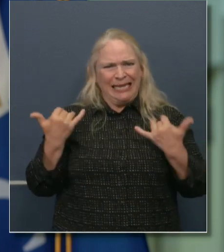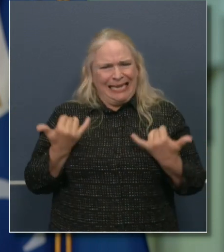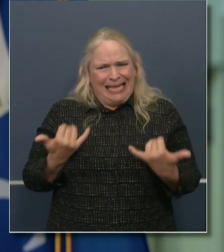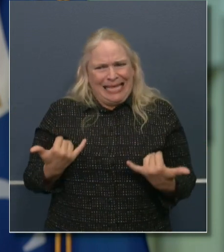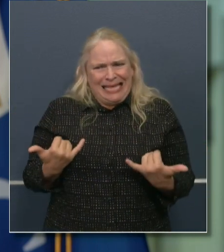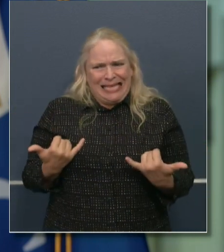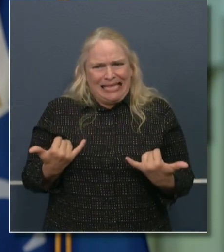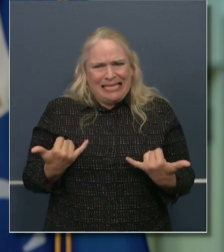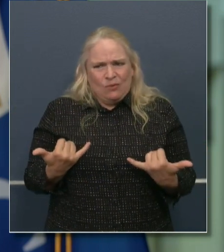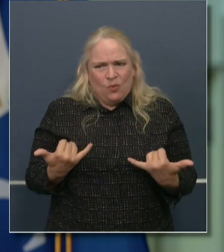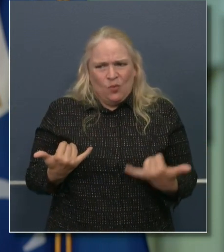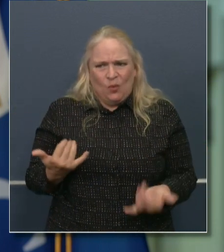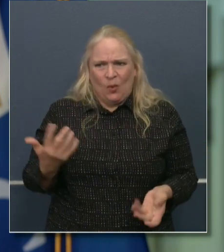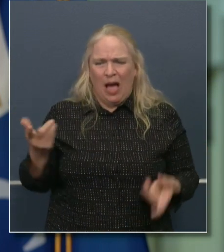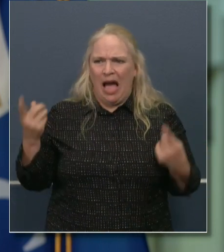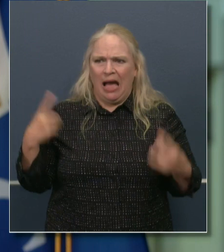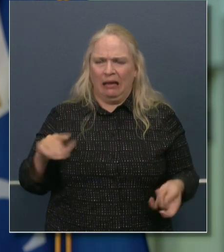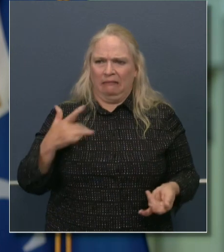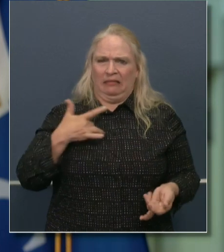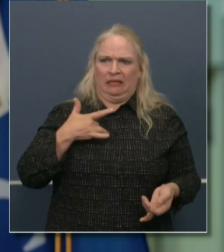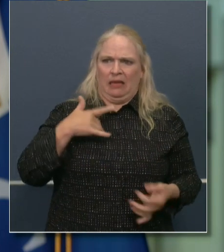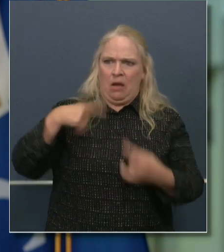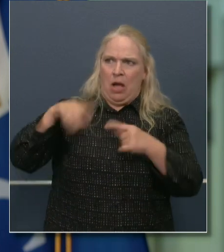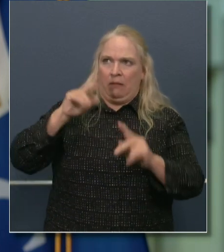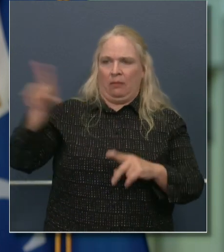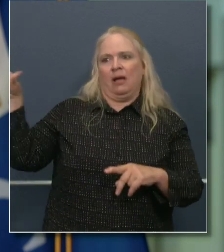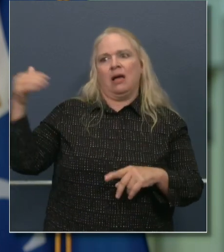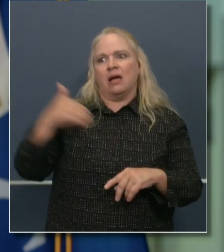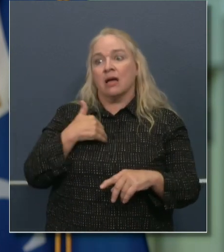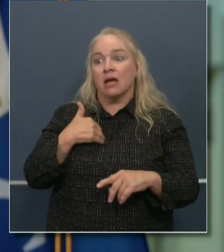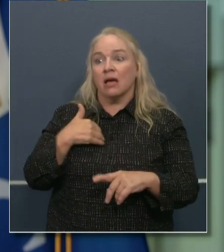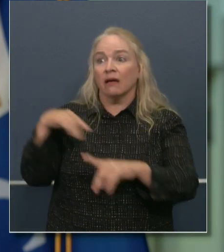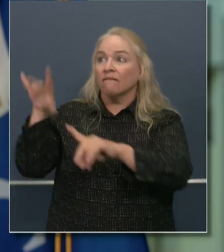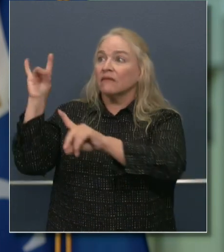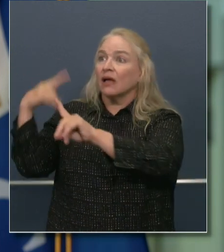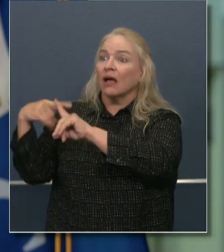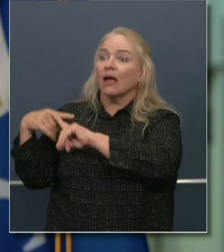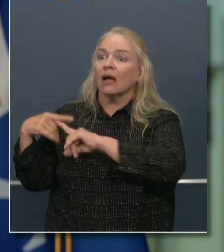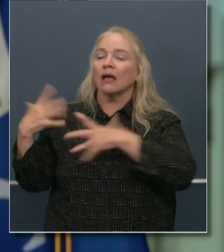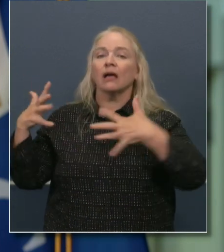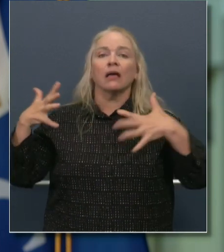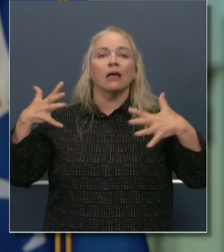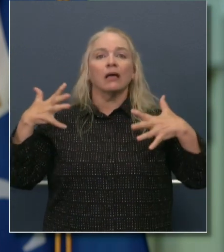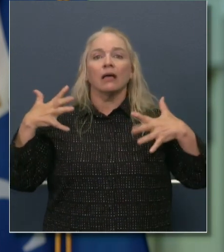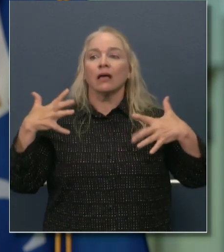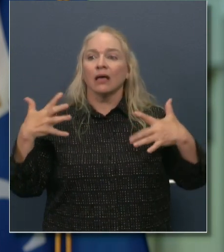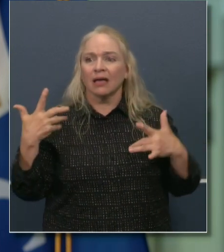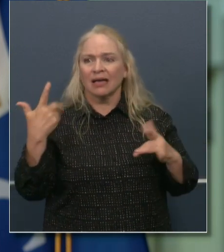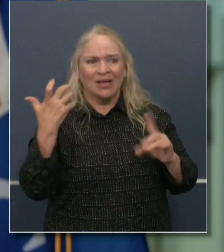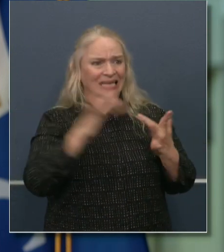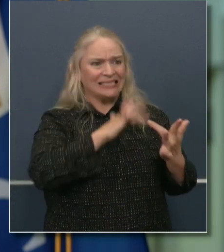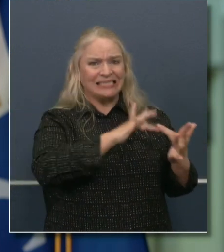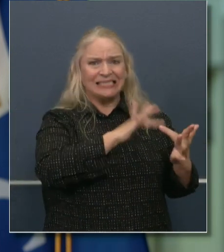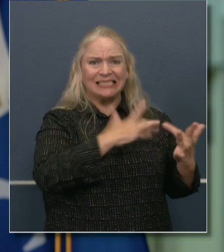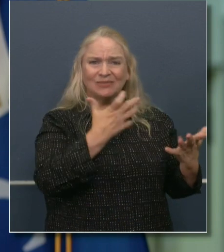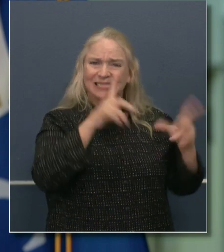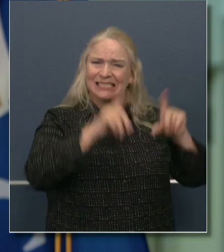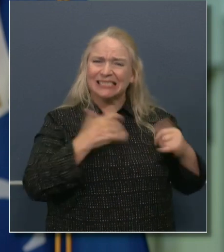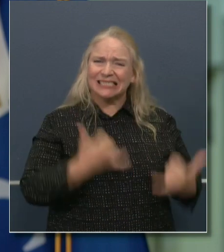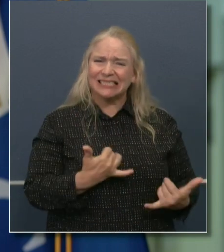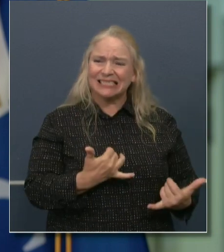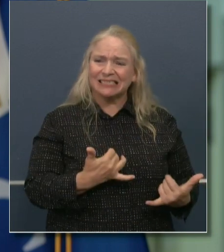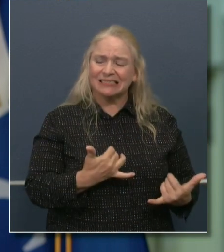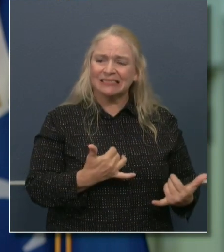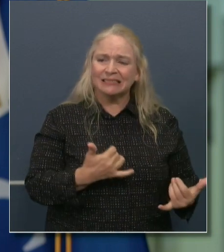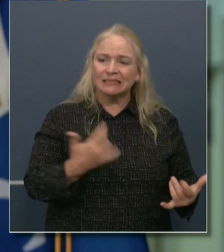actually being able to get tests. She's done everything from going to pop-up sites that have run out of tests to try to schedule out appointments. And she's done, pretty wide